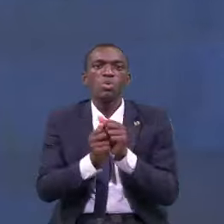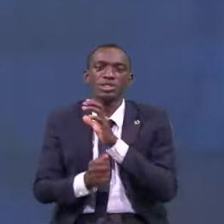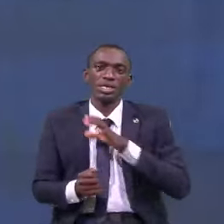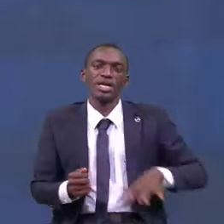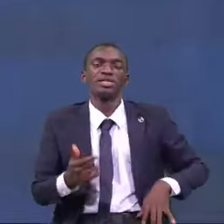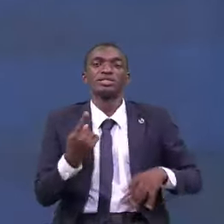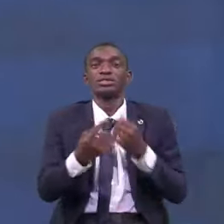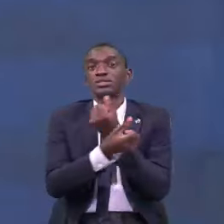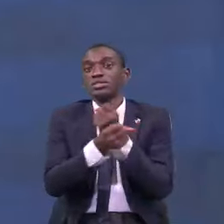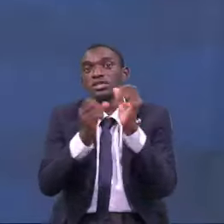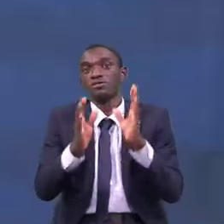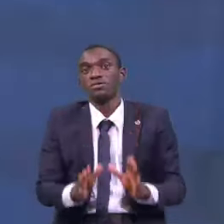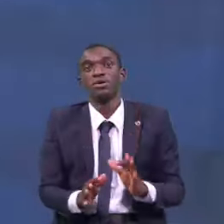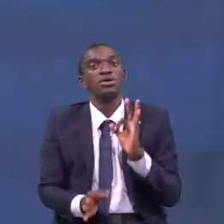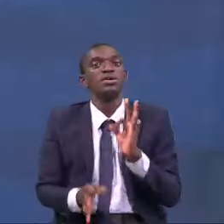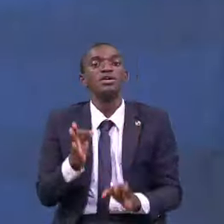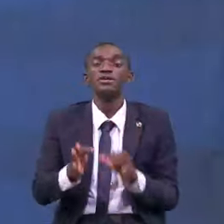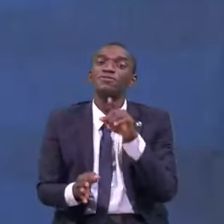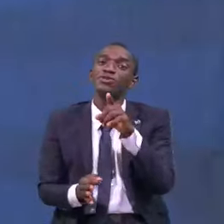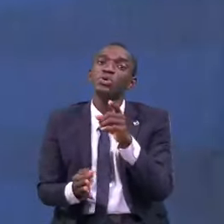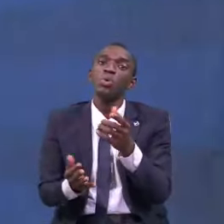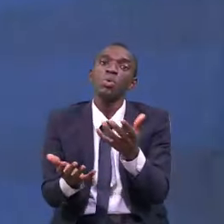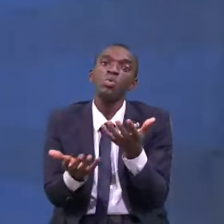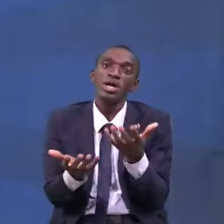If you be willing and obedient.